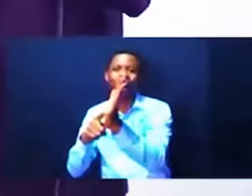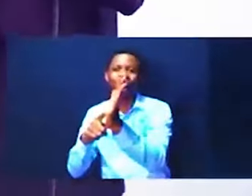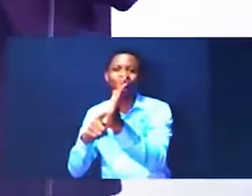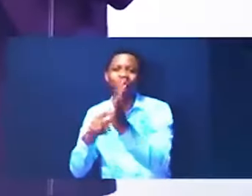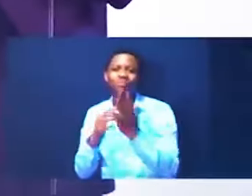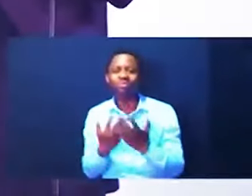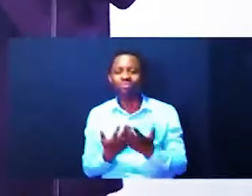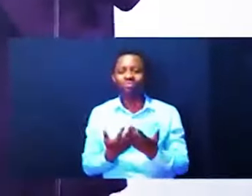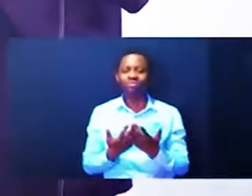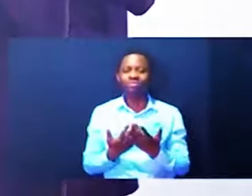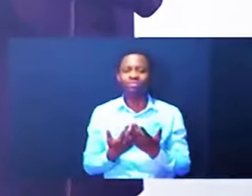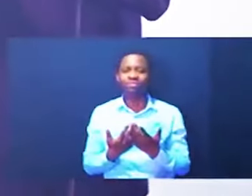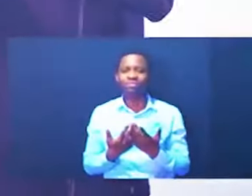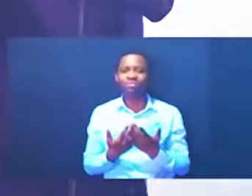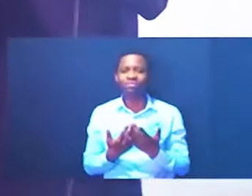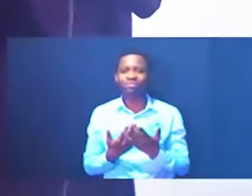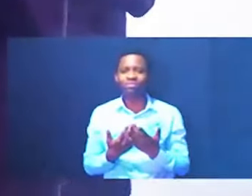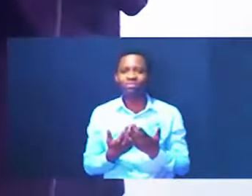Jesus said